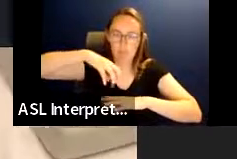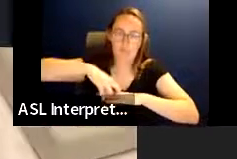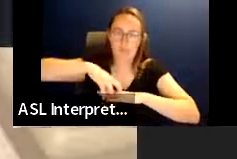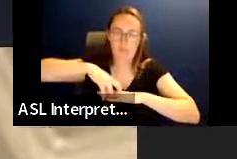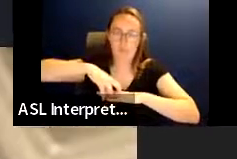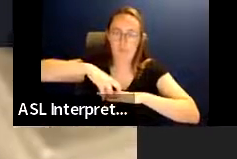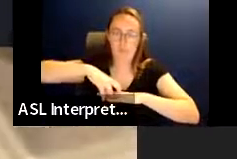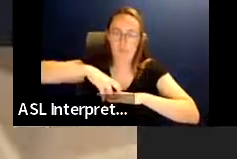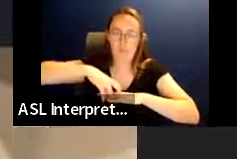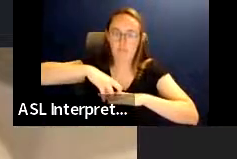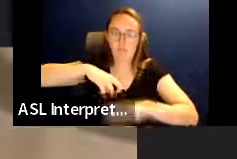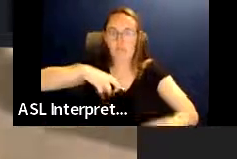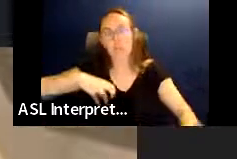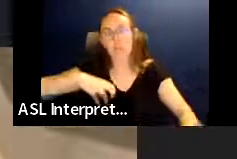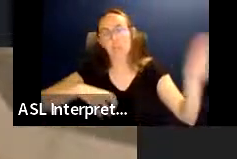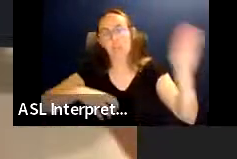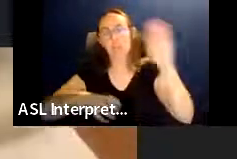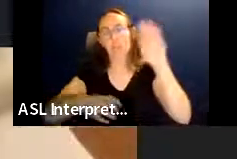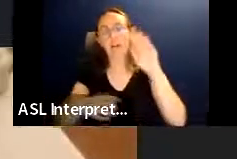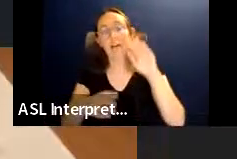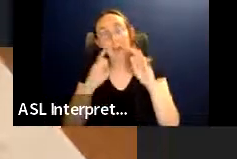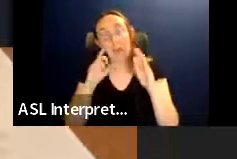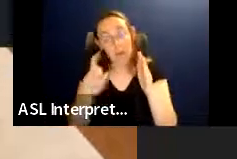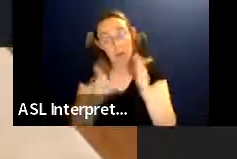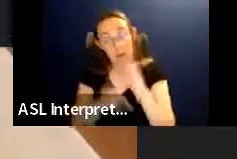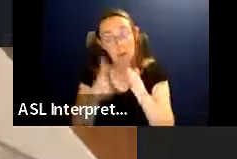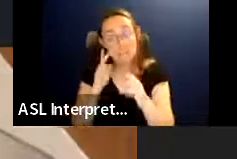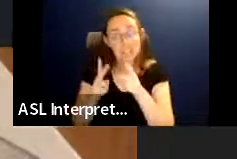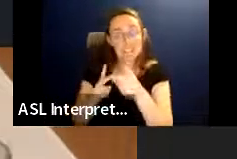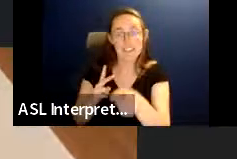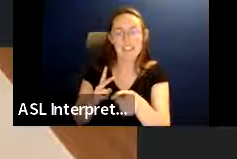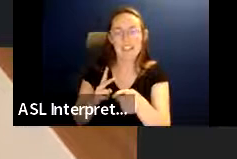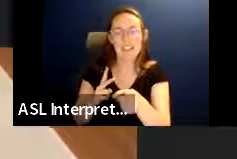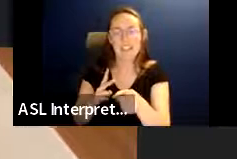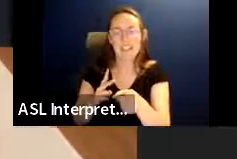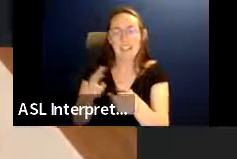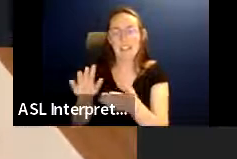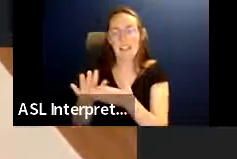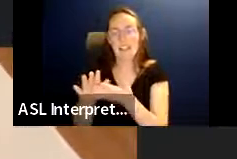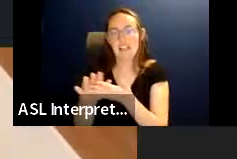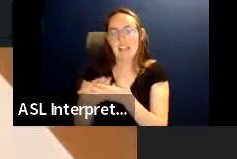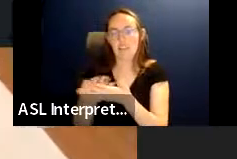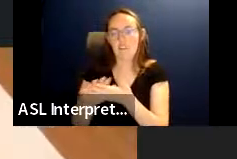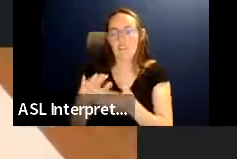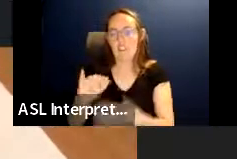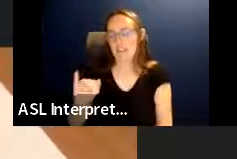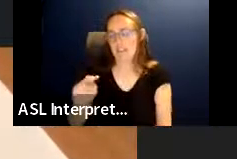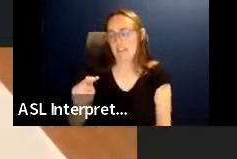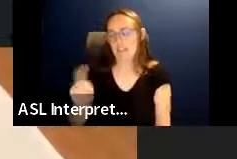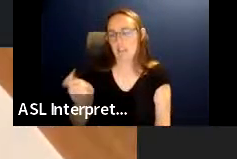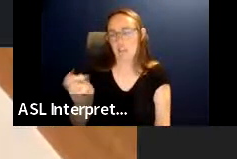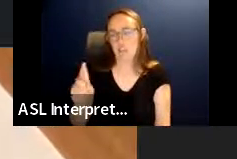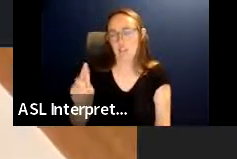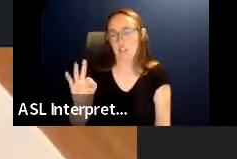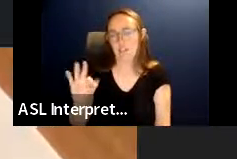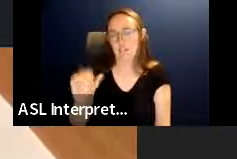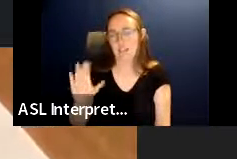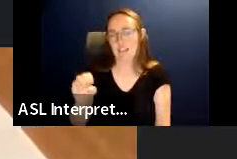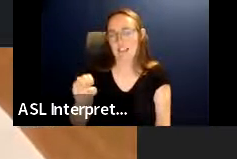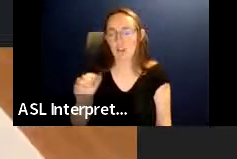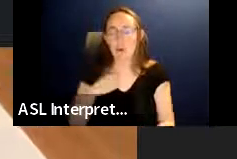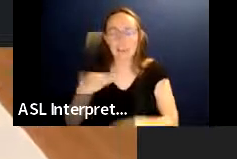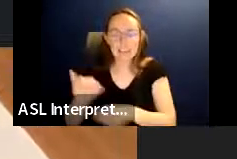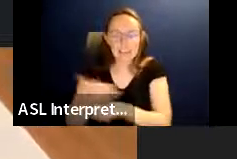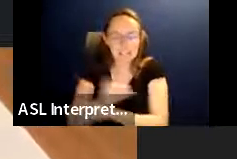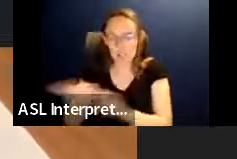Go. And then notice that I put an interface. That's what this piece is. It has industrial loop on